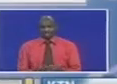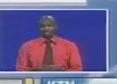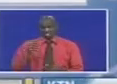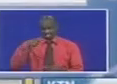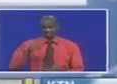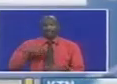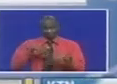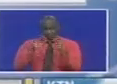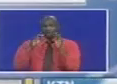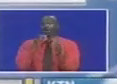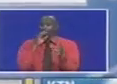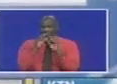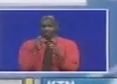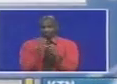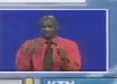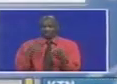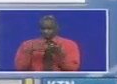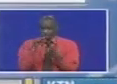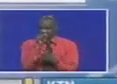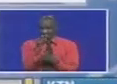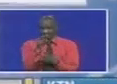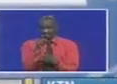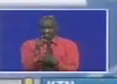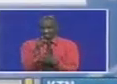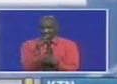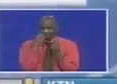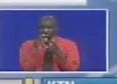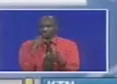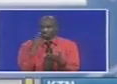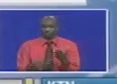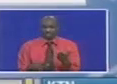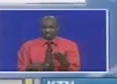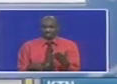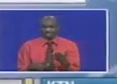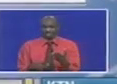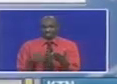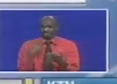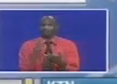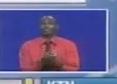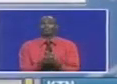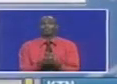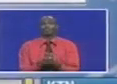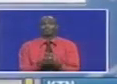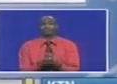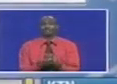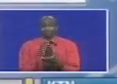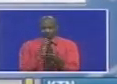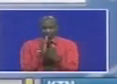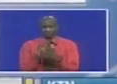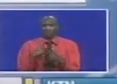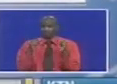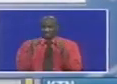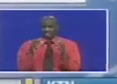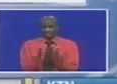followed the conversation, and I want to correct certain positions that the PS has presented. Indeed, I want to agree that